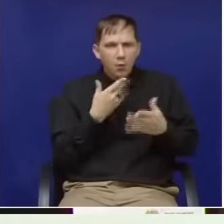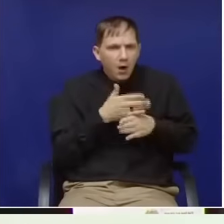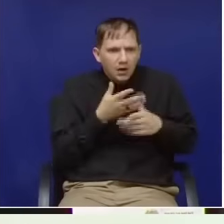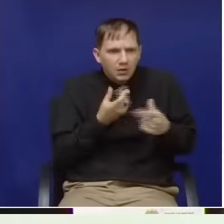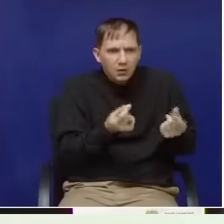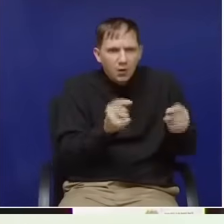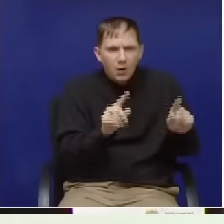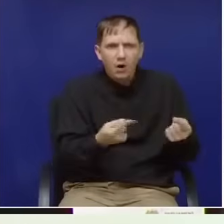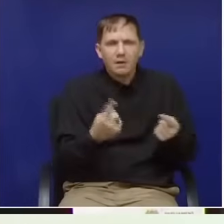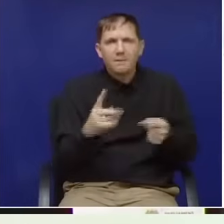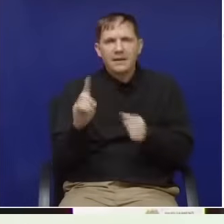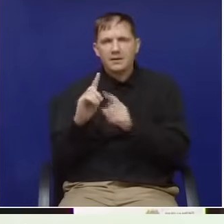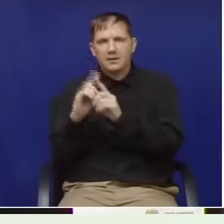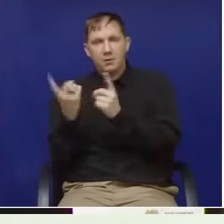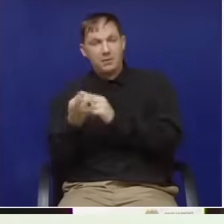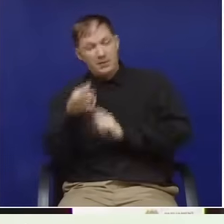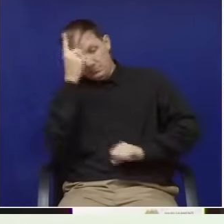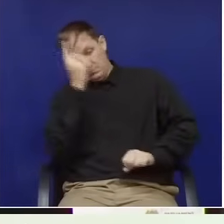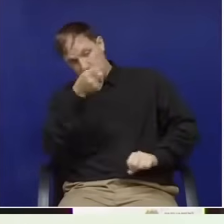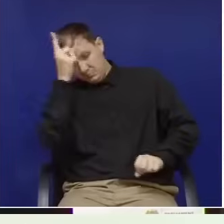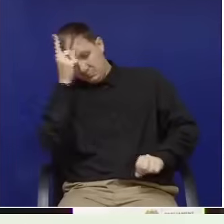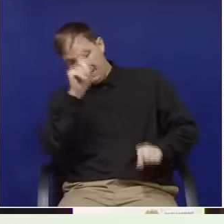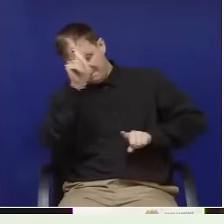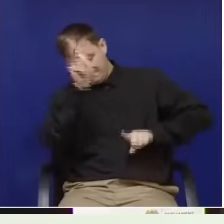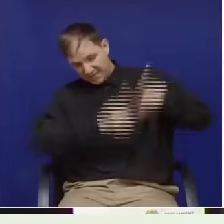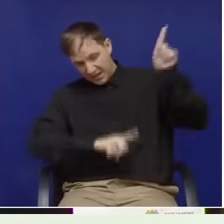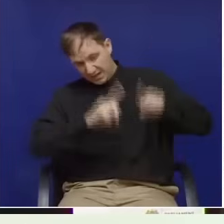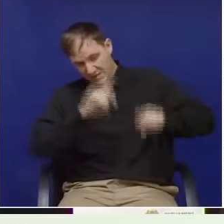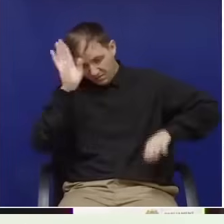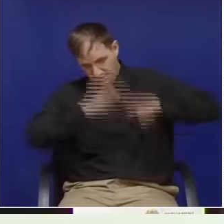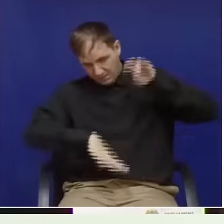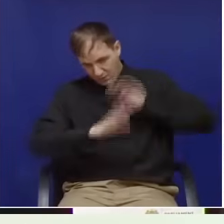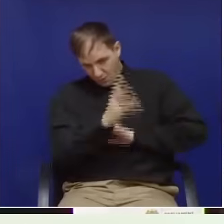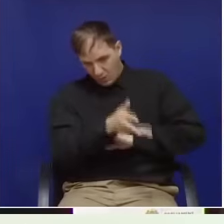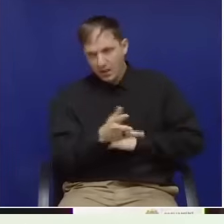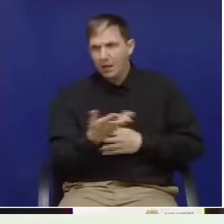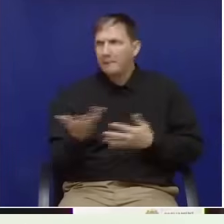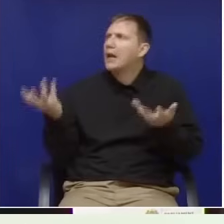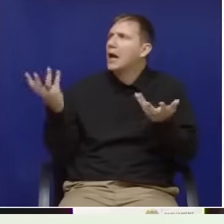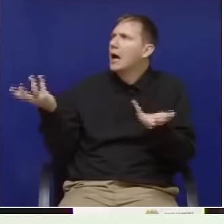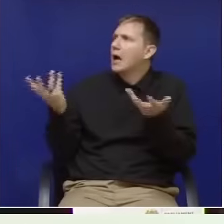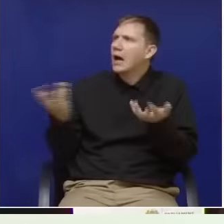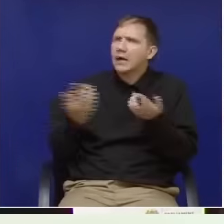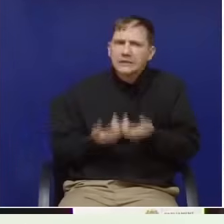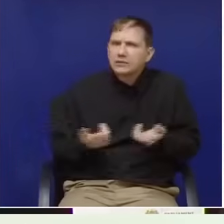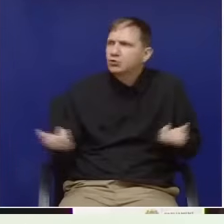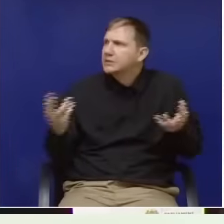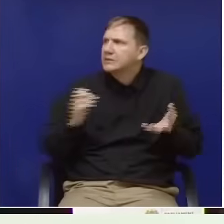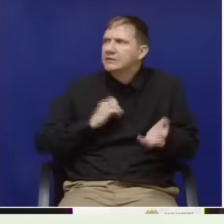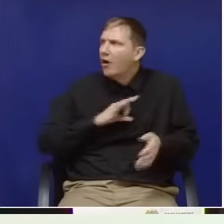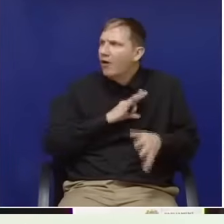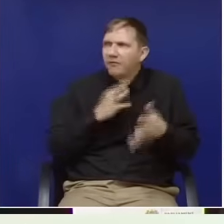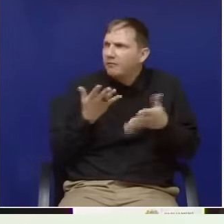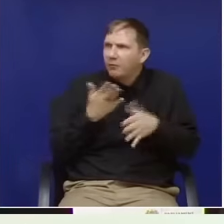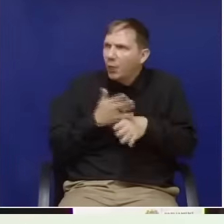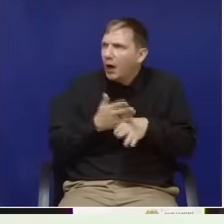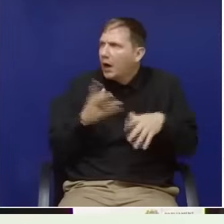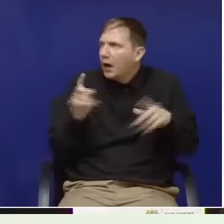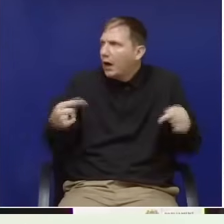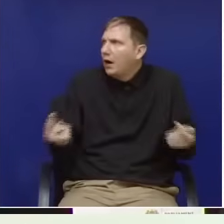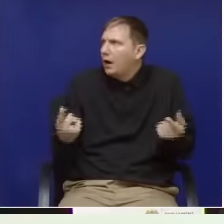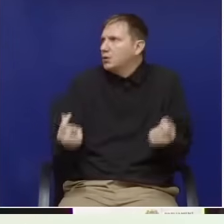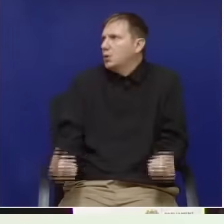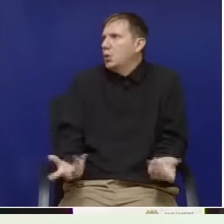itself allegedly failed to provide basic tools, staffing, and resources required for them to perform their duties